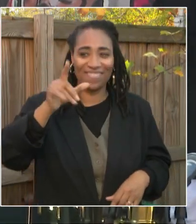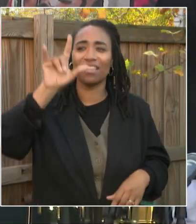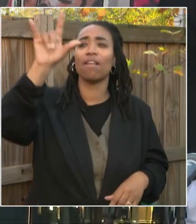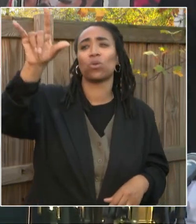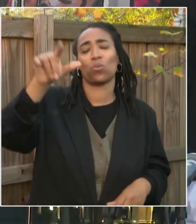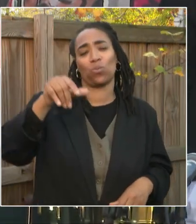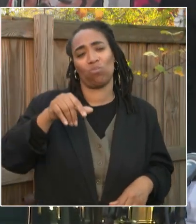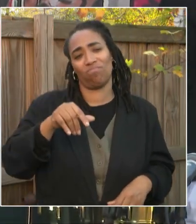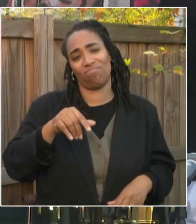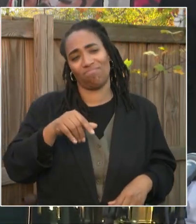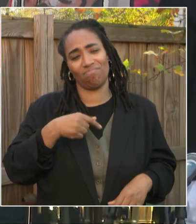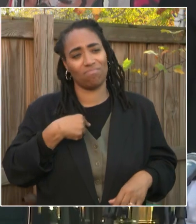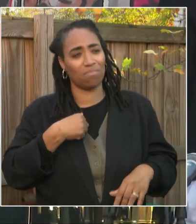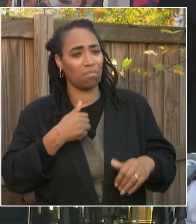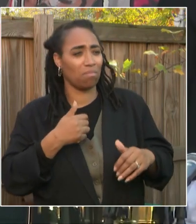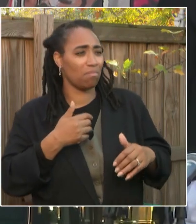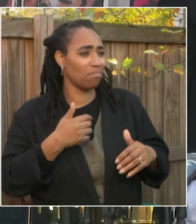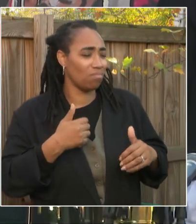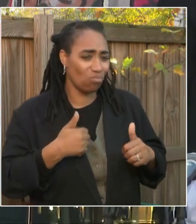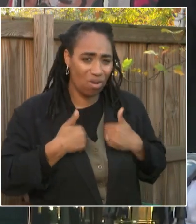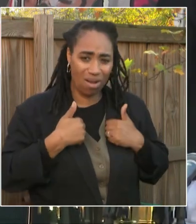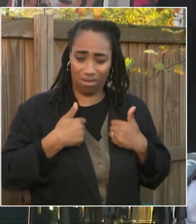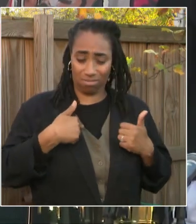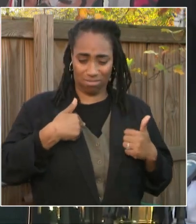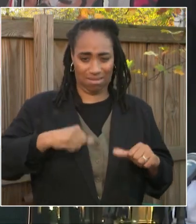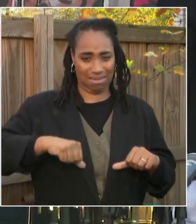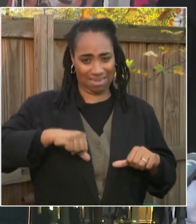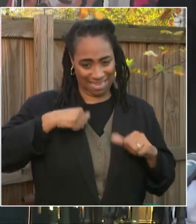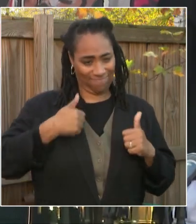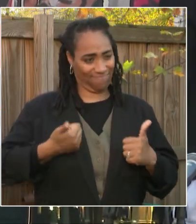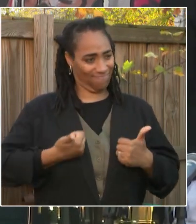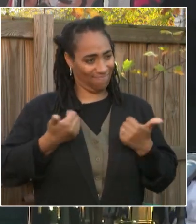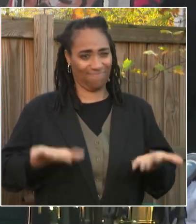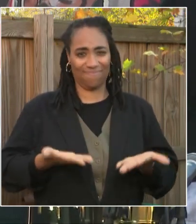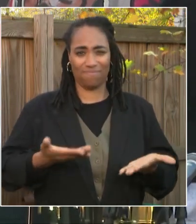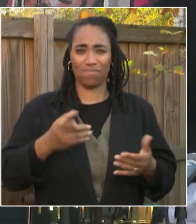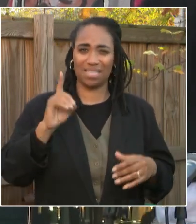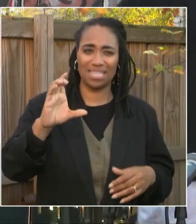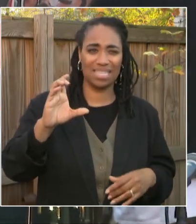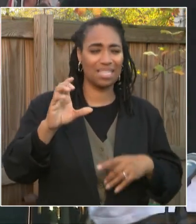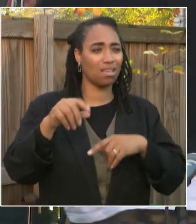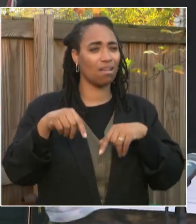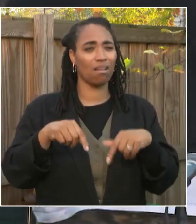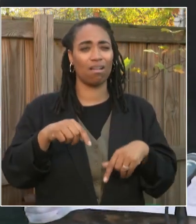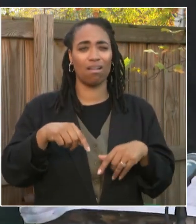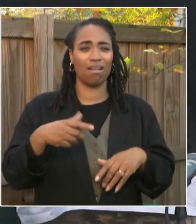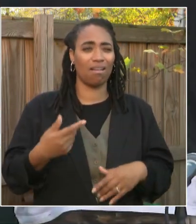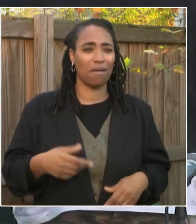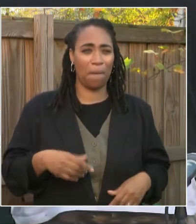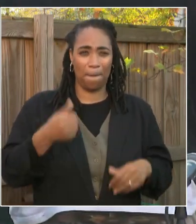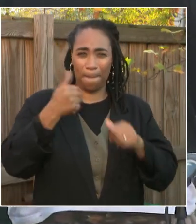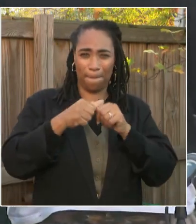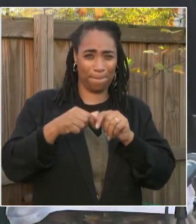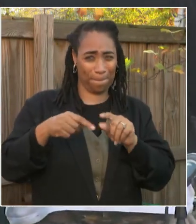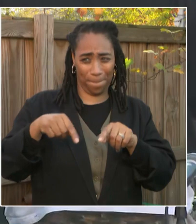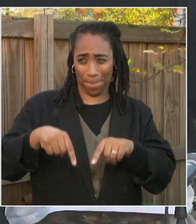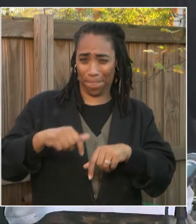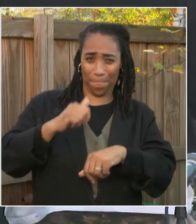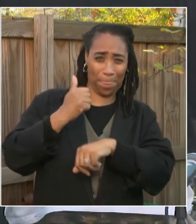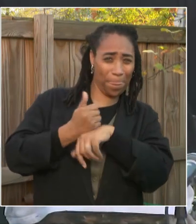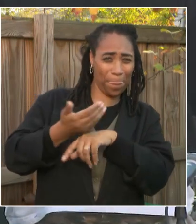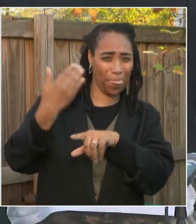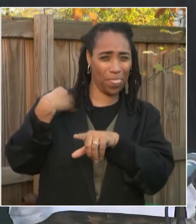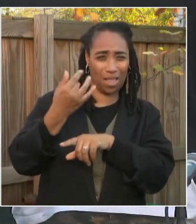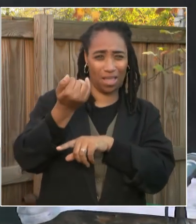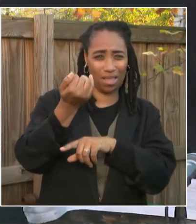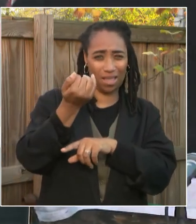Washingtonian. My family been here since the 1800s. We've been right here. I can tell that story later on. But we're going to still keep moving and keep going. But